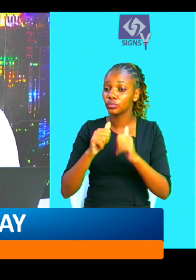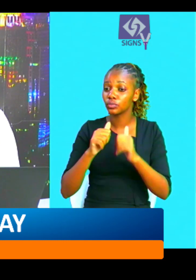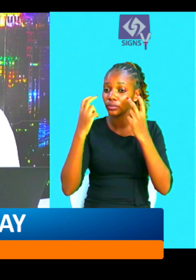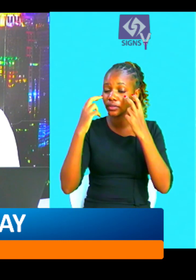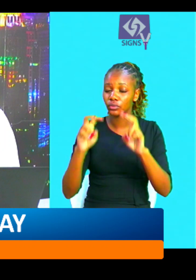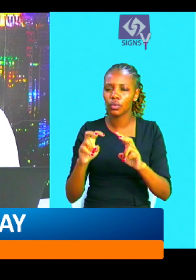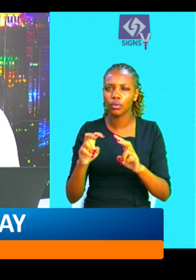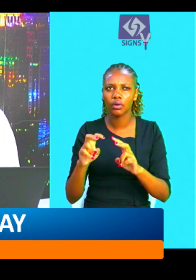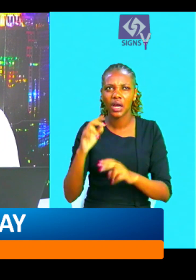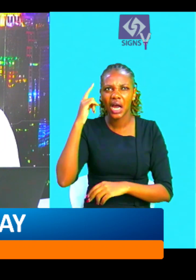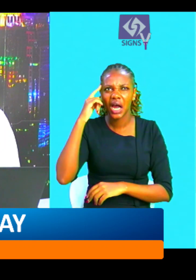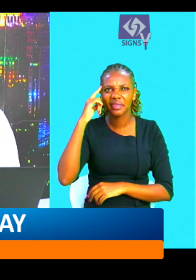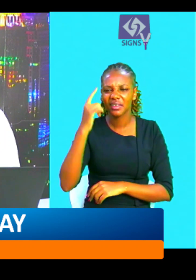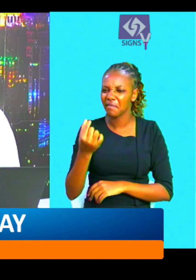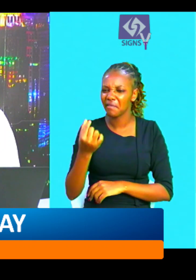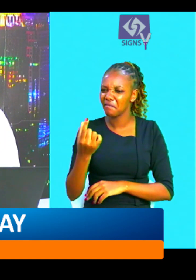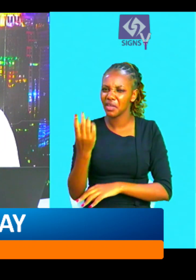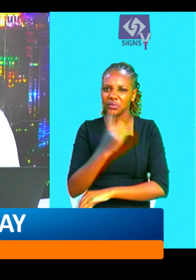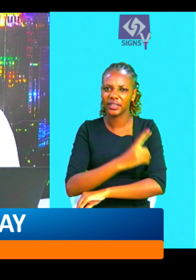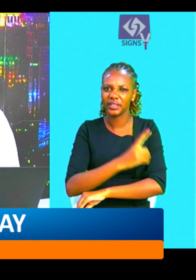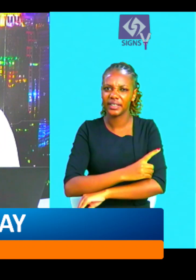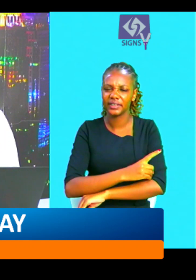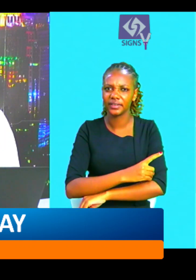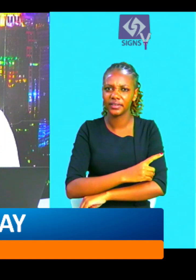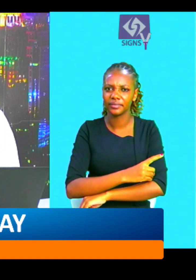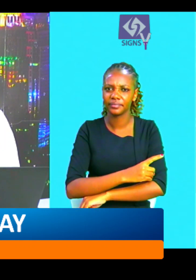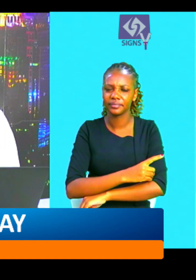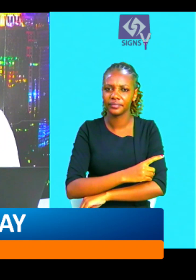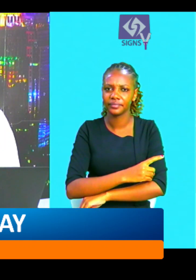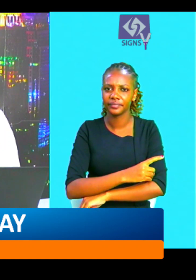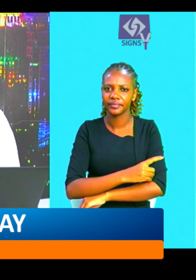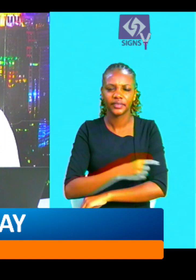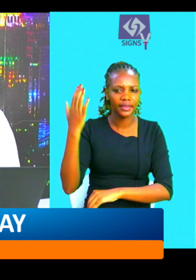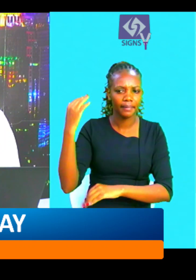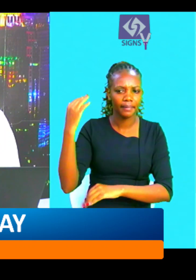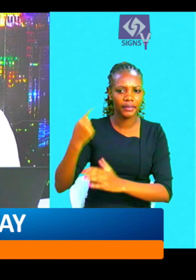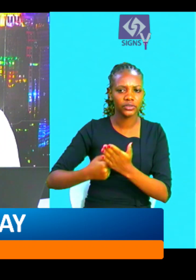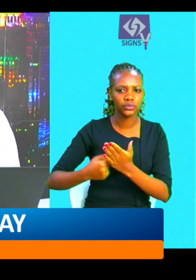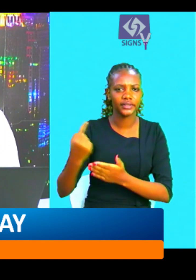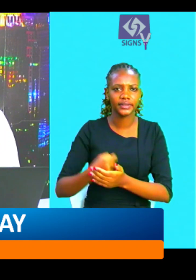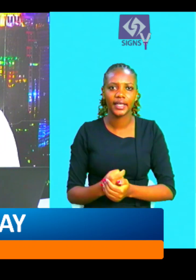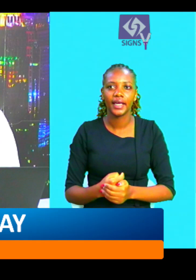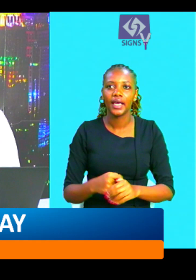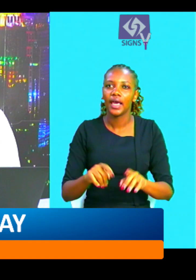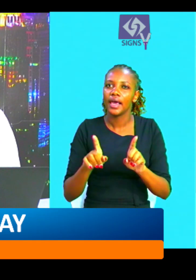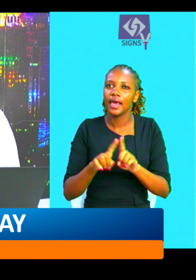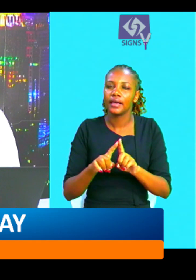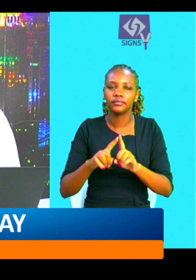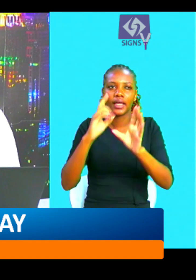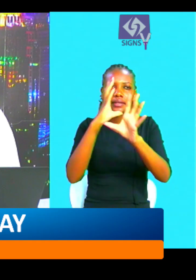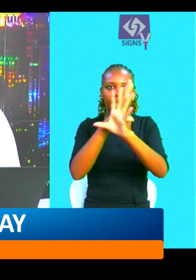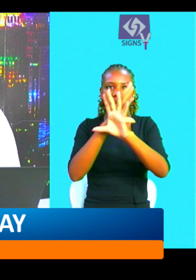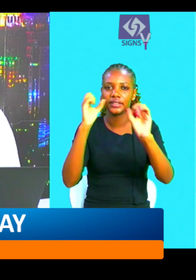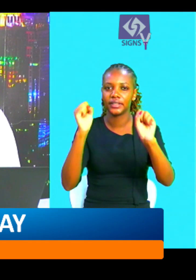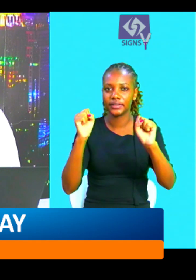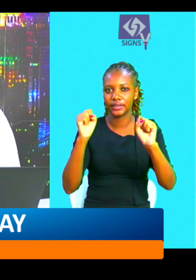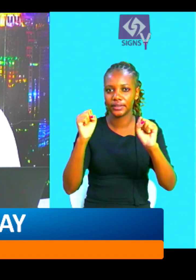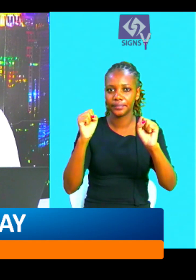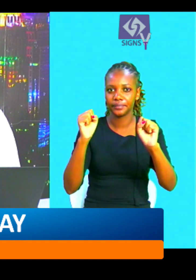but which specific ministries. As you know, there are ministries that are considered to be more powerful than as others. compared to others. Yeah.